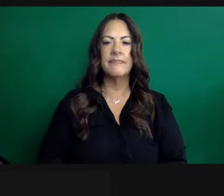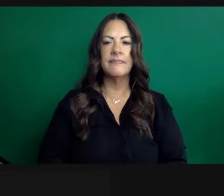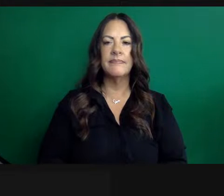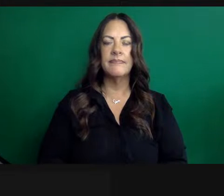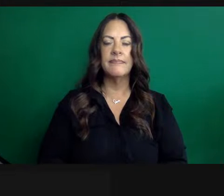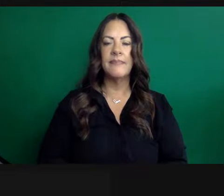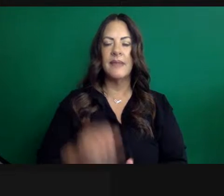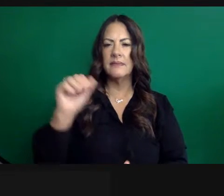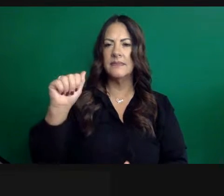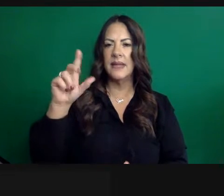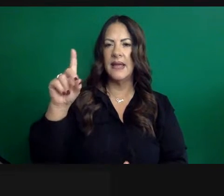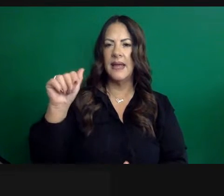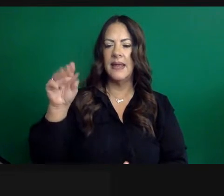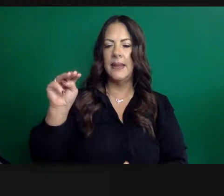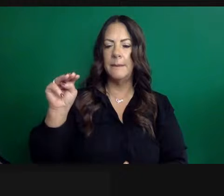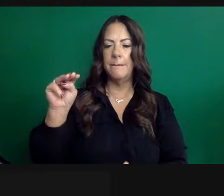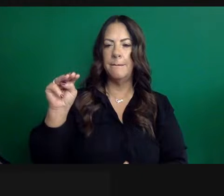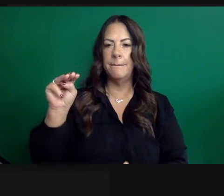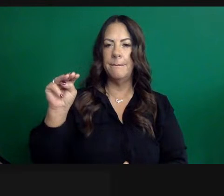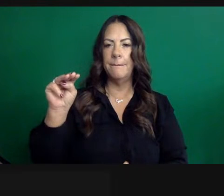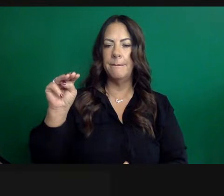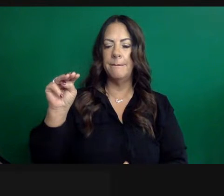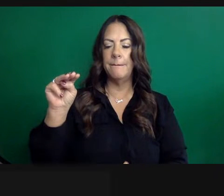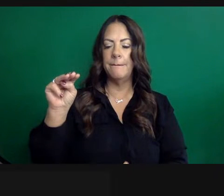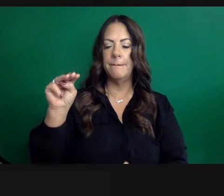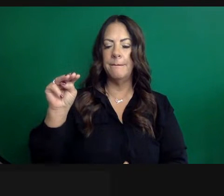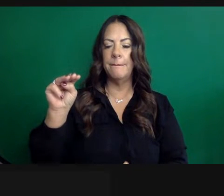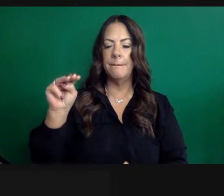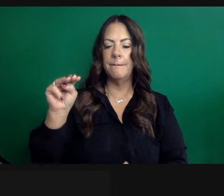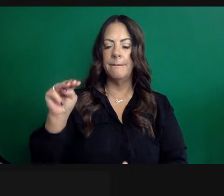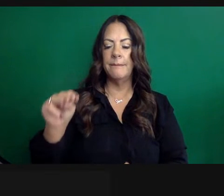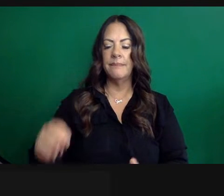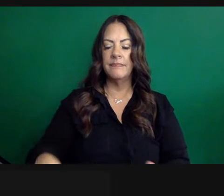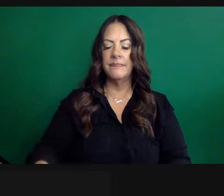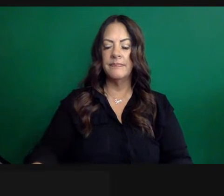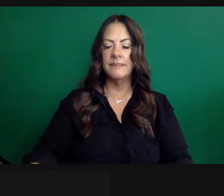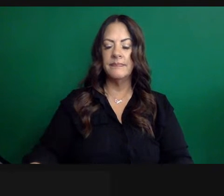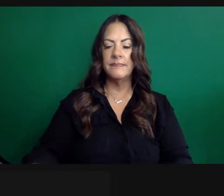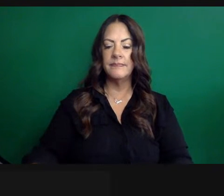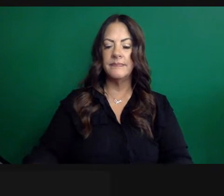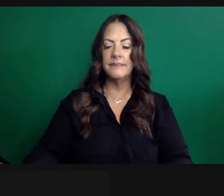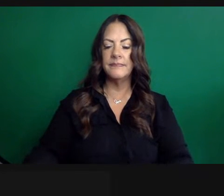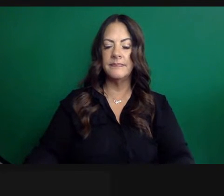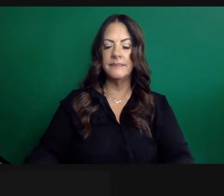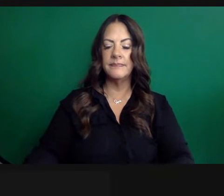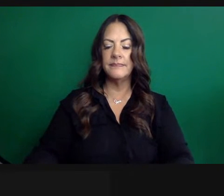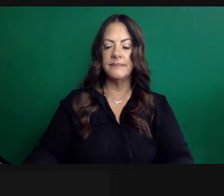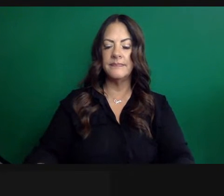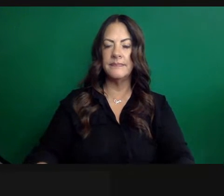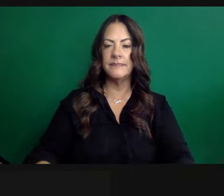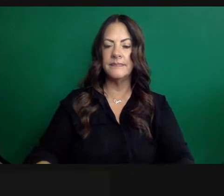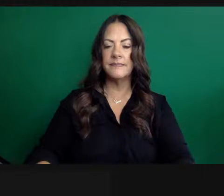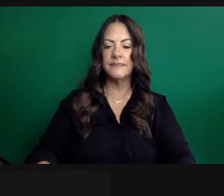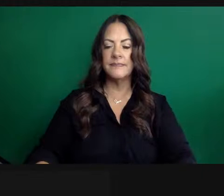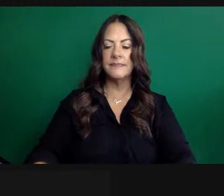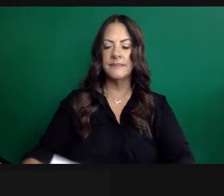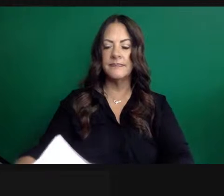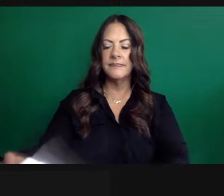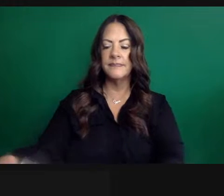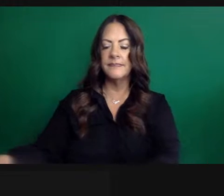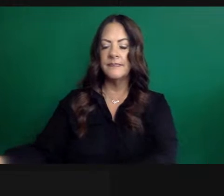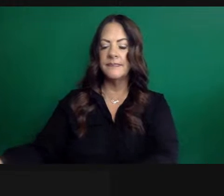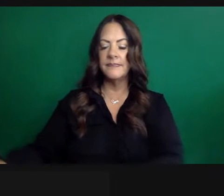Adam Racusin, ABC News. Yeah, thank you. Thank you, Dr. Ghali, and everybody for going through all of this and